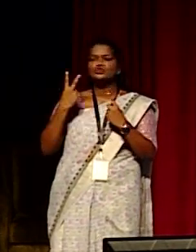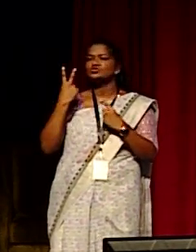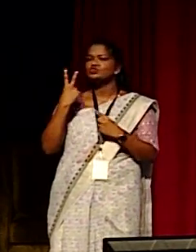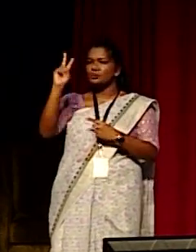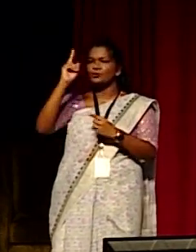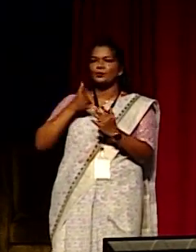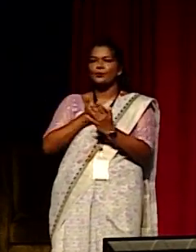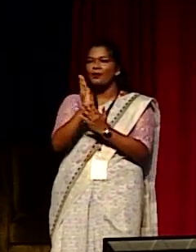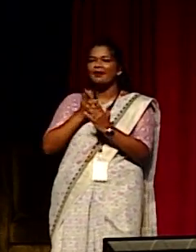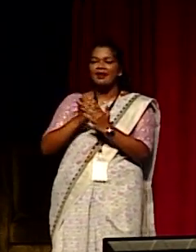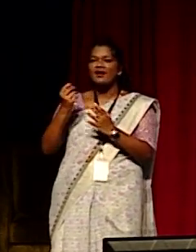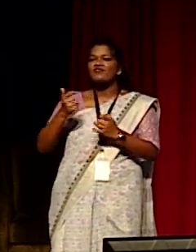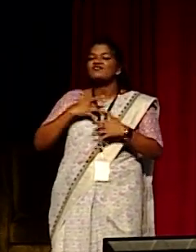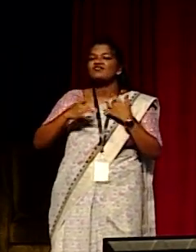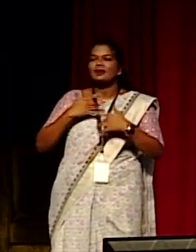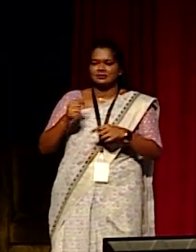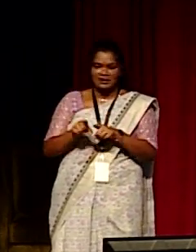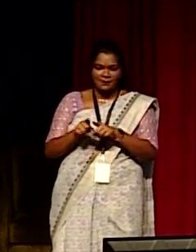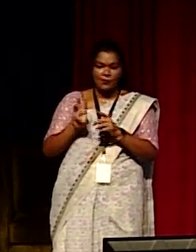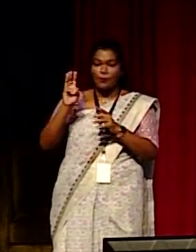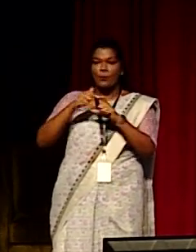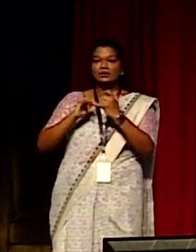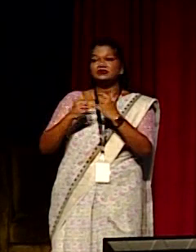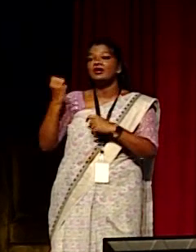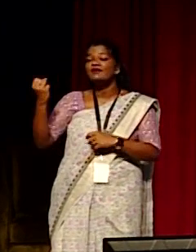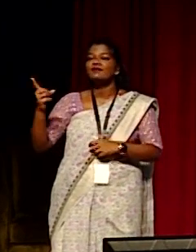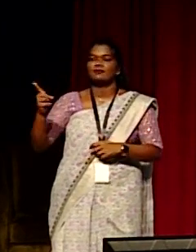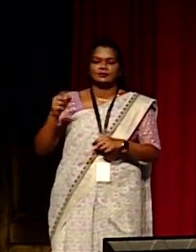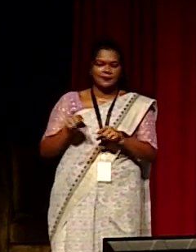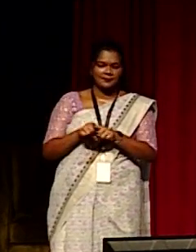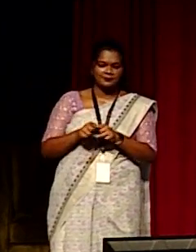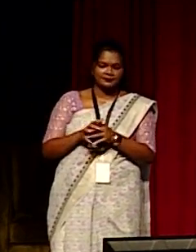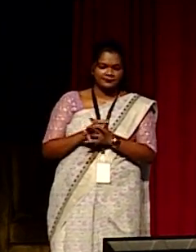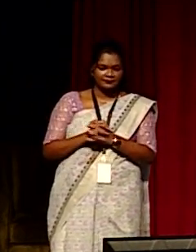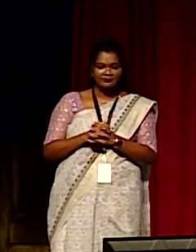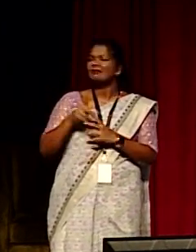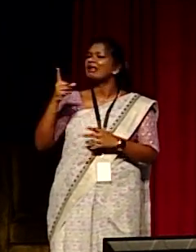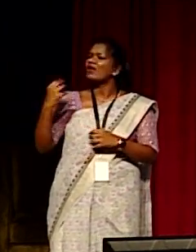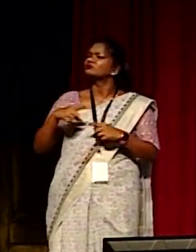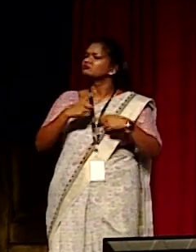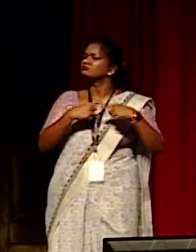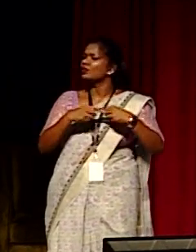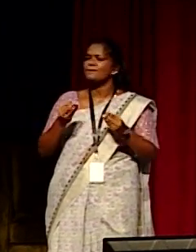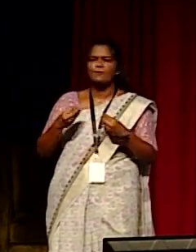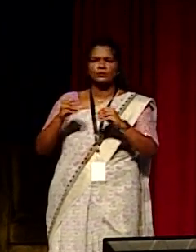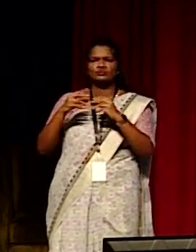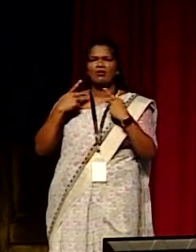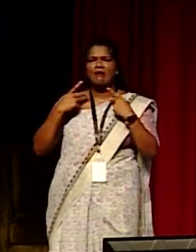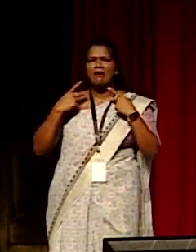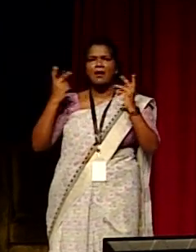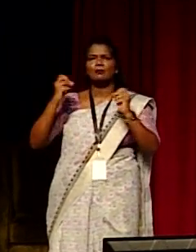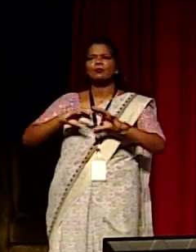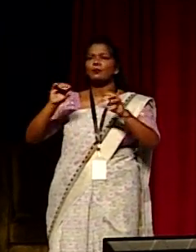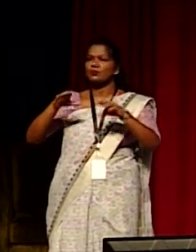widely used prosthetic feet in the West, the Satch and the Seattle, and they continue to be the most popular designs